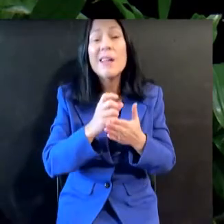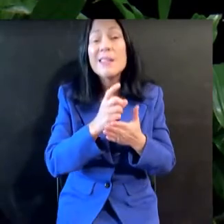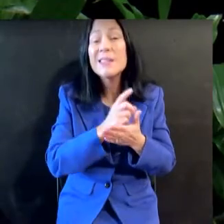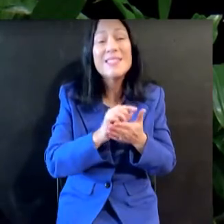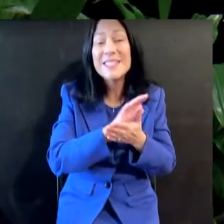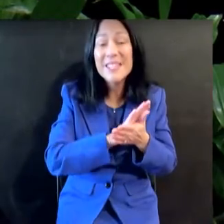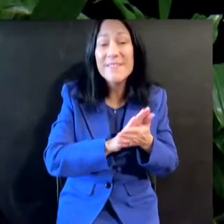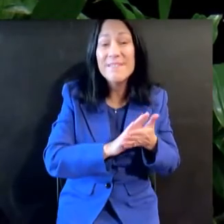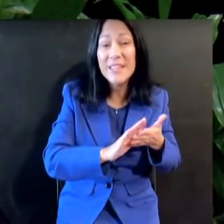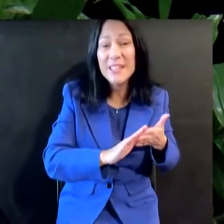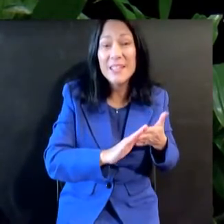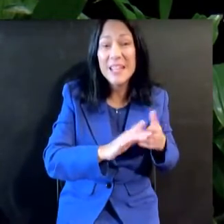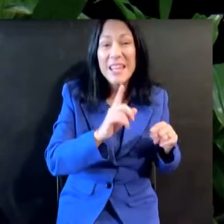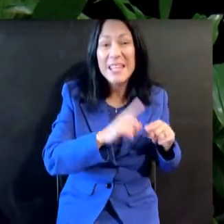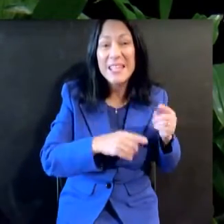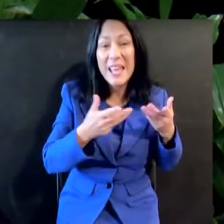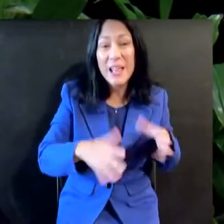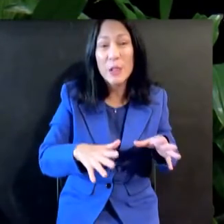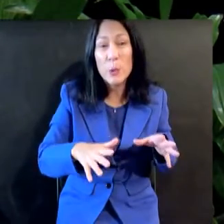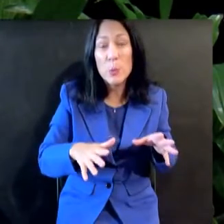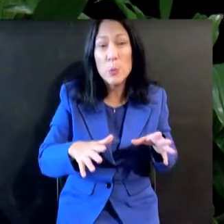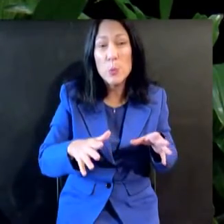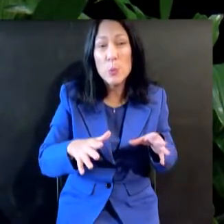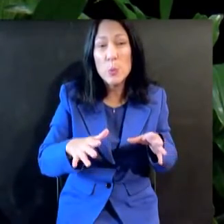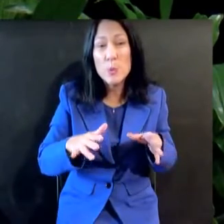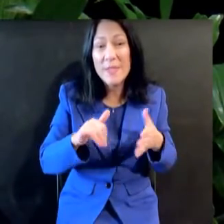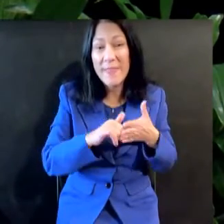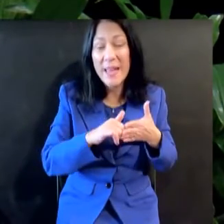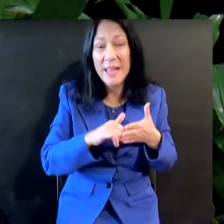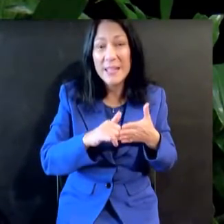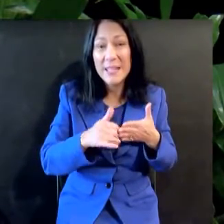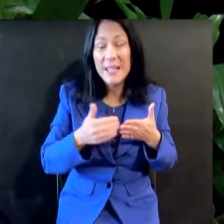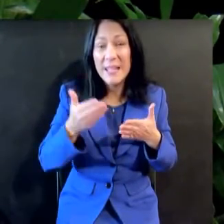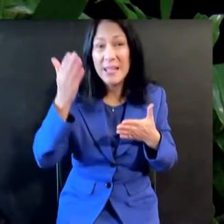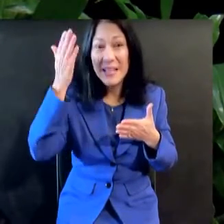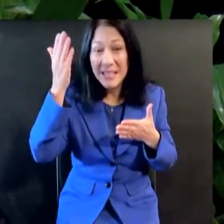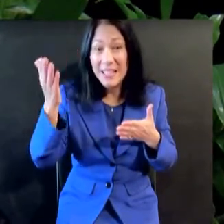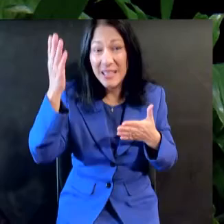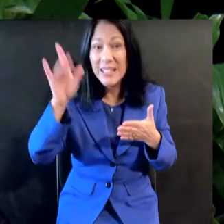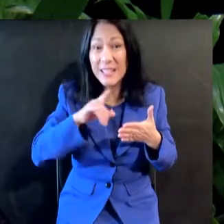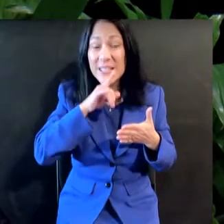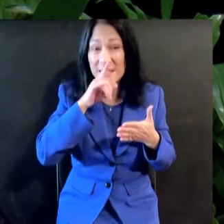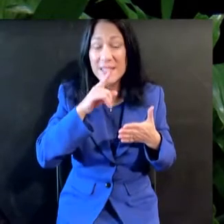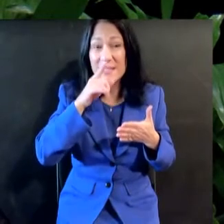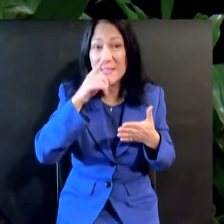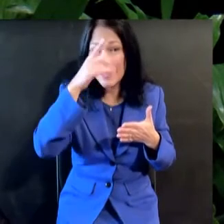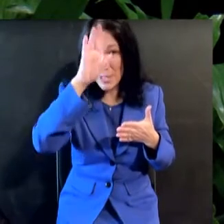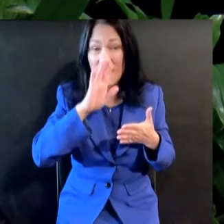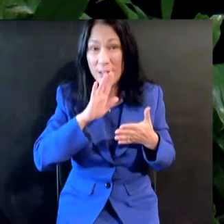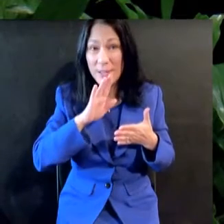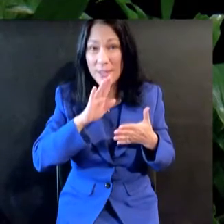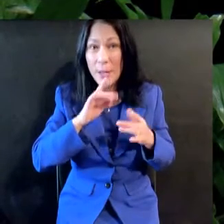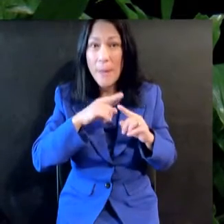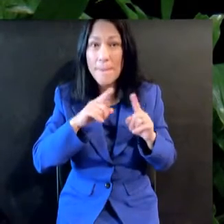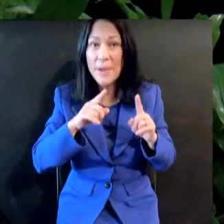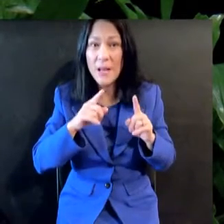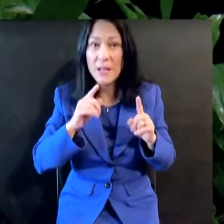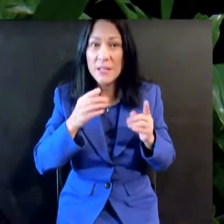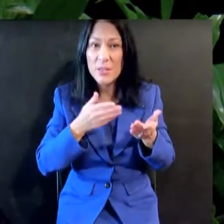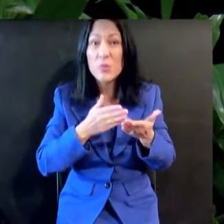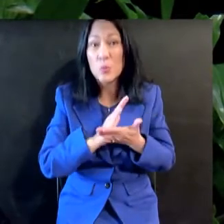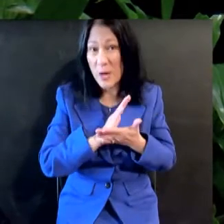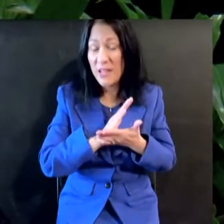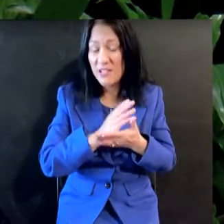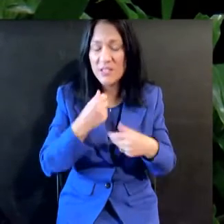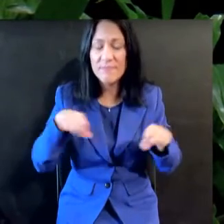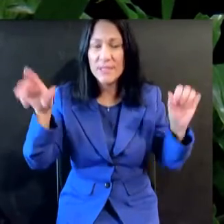He can't lose what he is in essence, but he gave up his privileges. He gave up his rights, you might say.